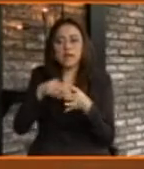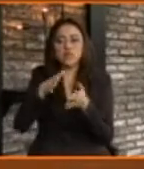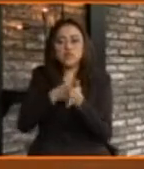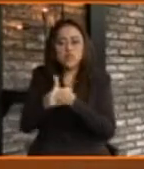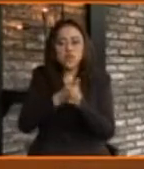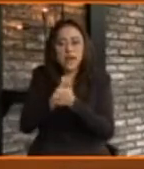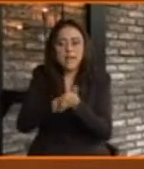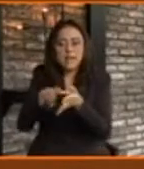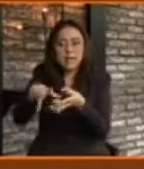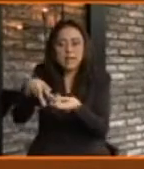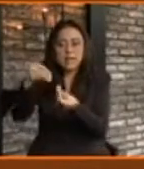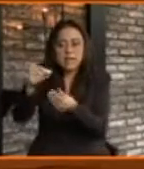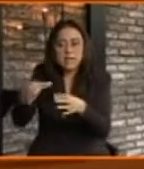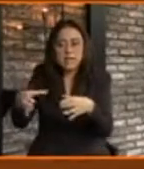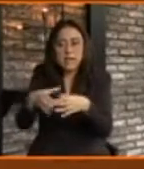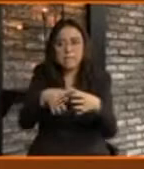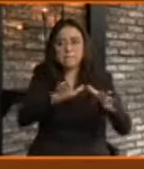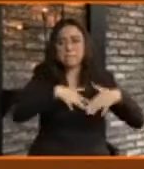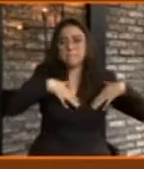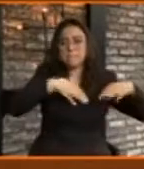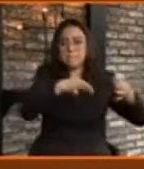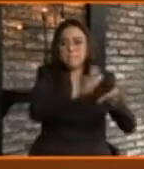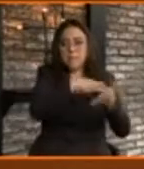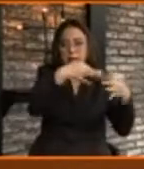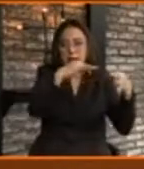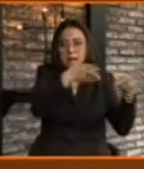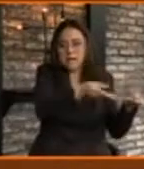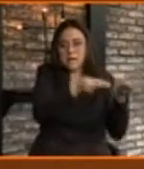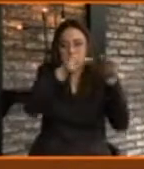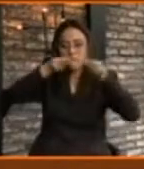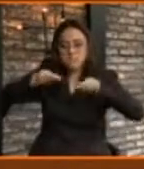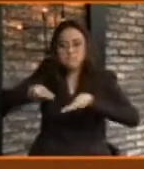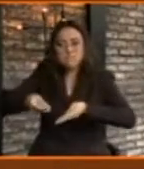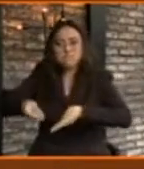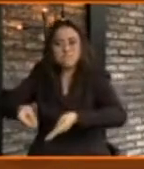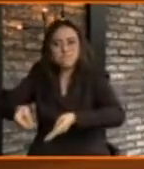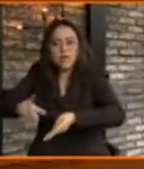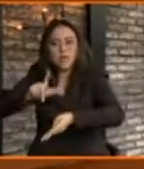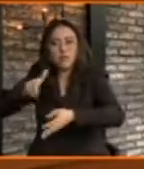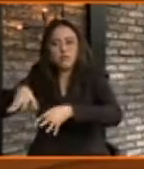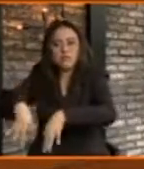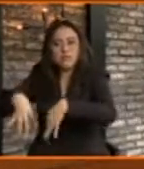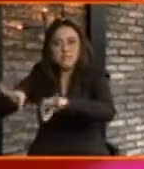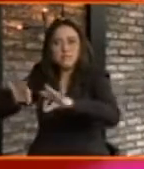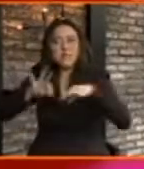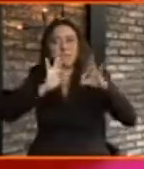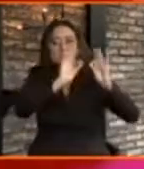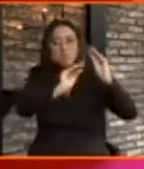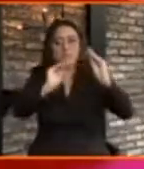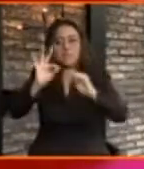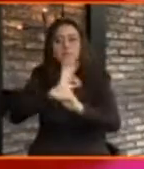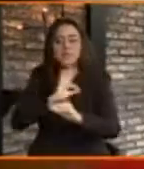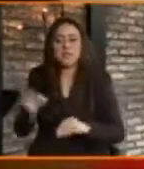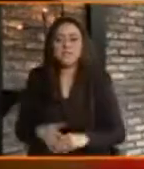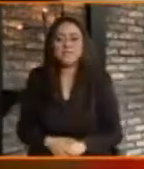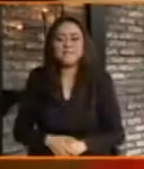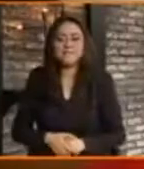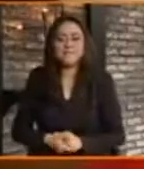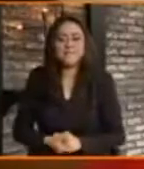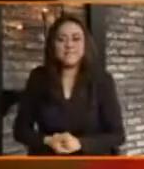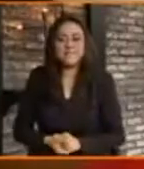melted chocolate, and then they put a piece of paper and pull the liquid through it.